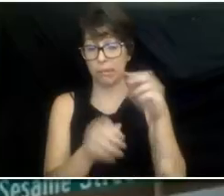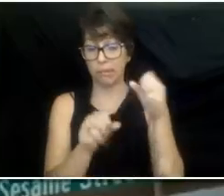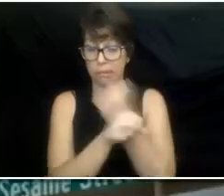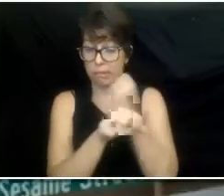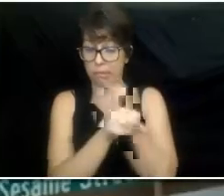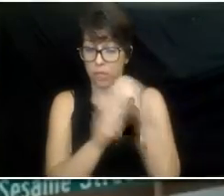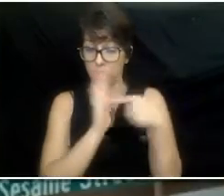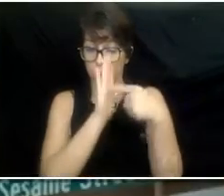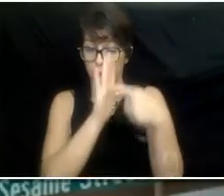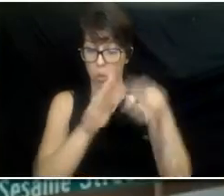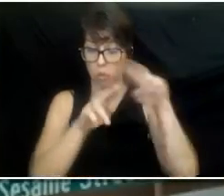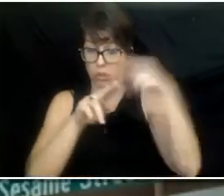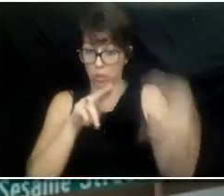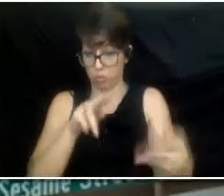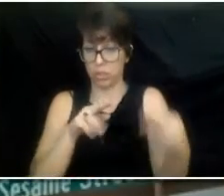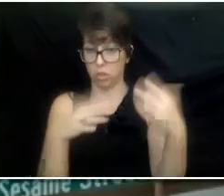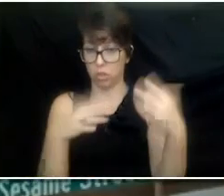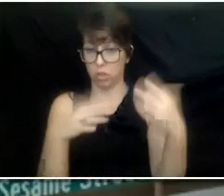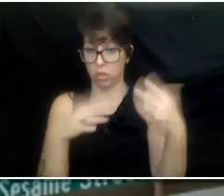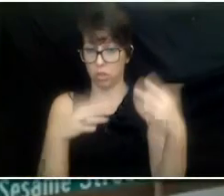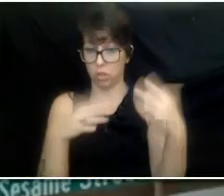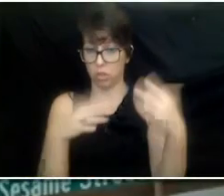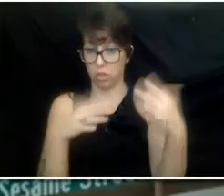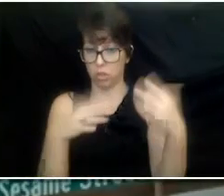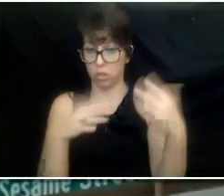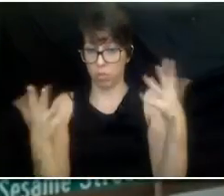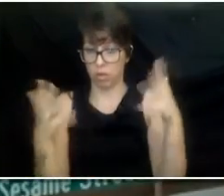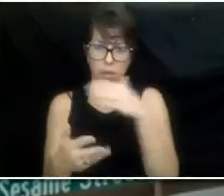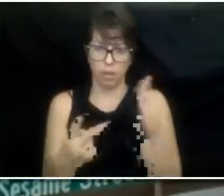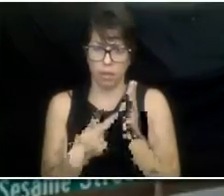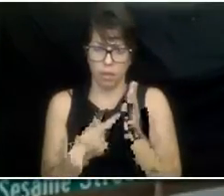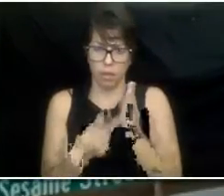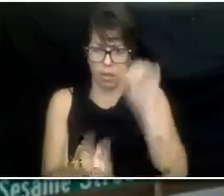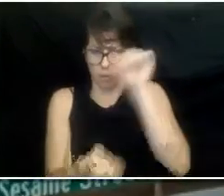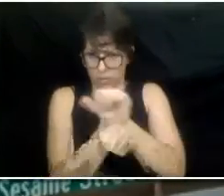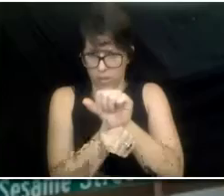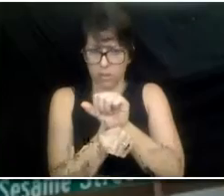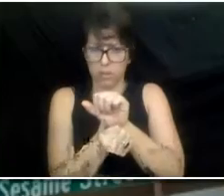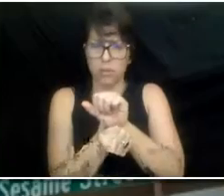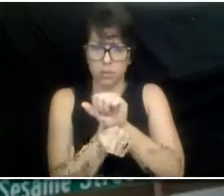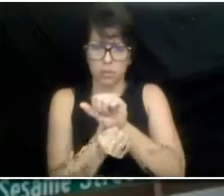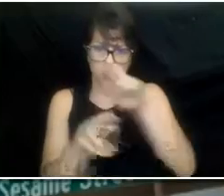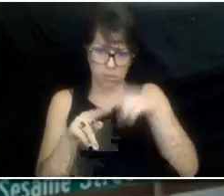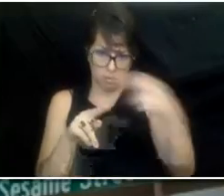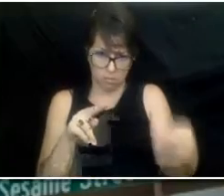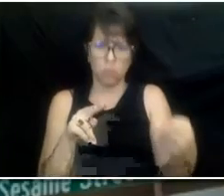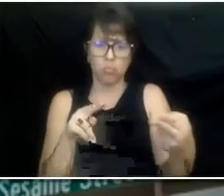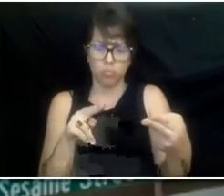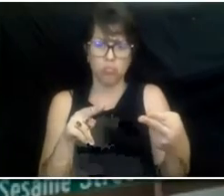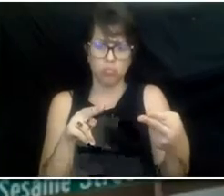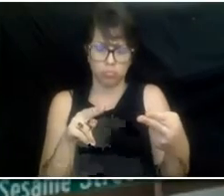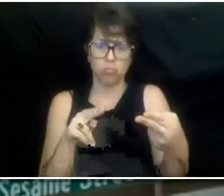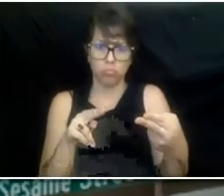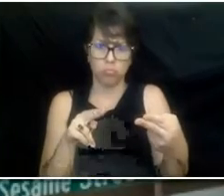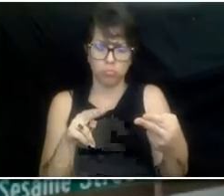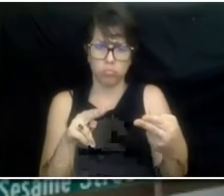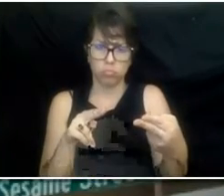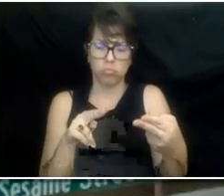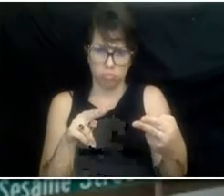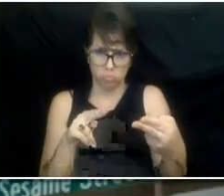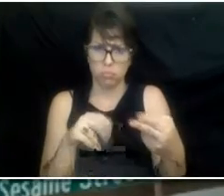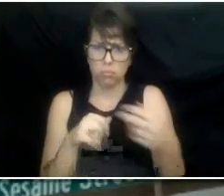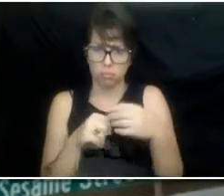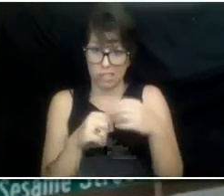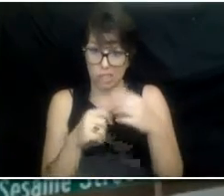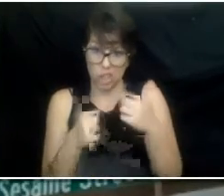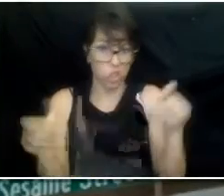everyone is learning every day about this and I'm not saying that your your officers